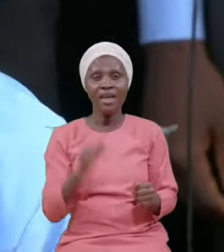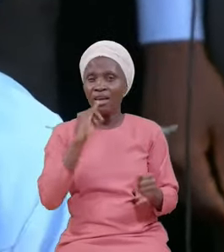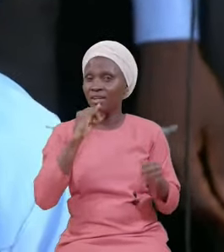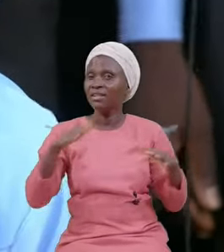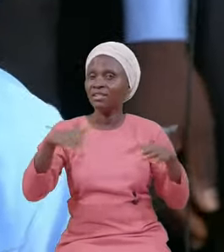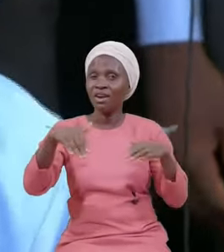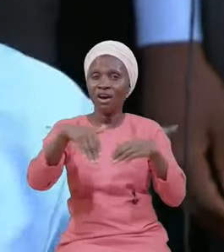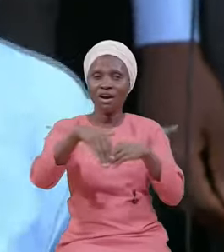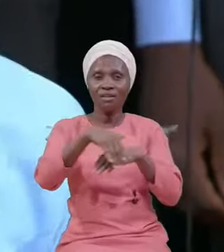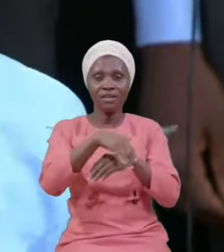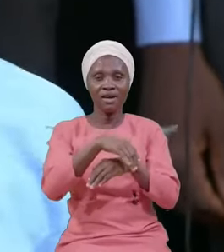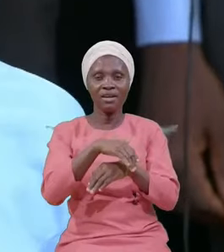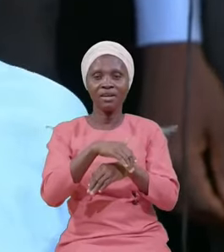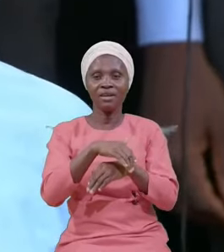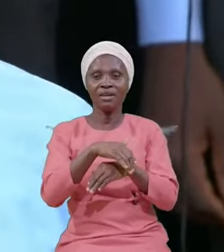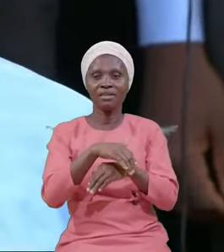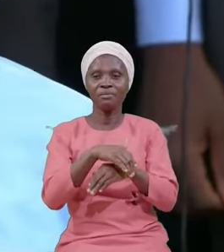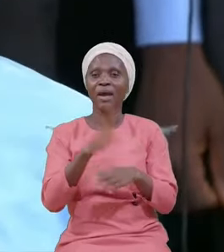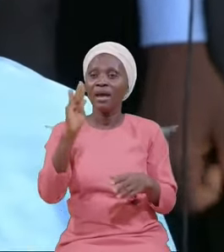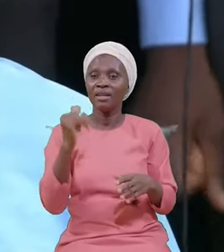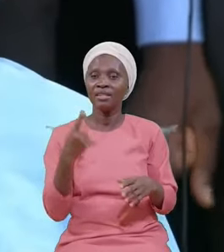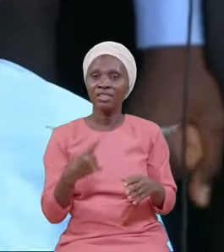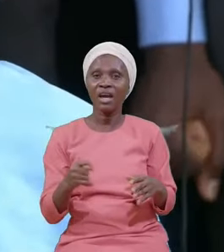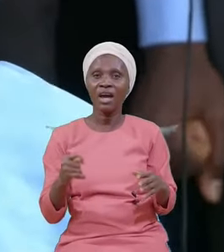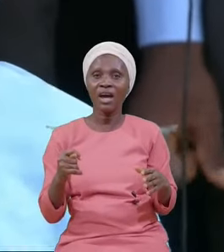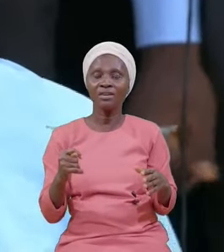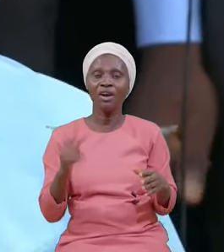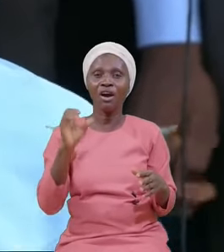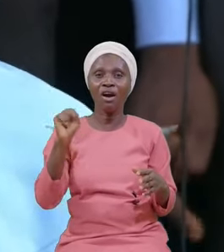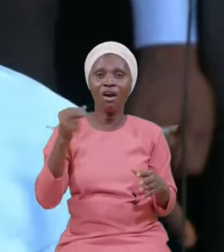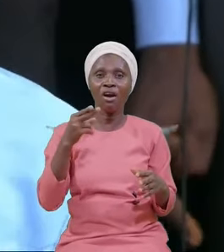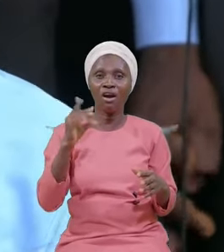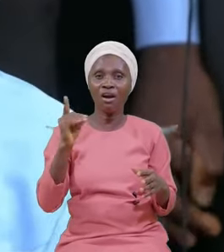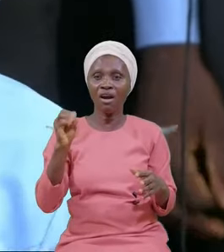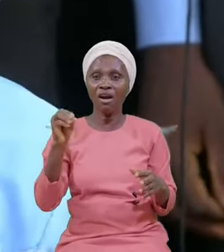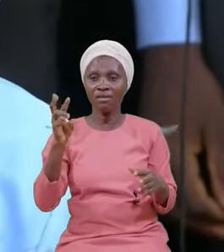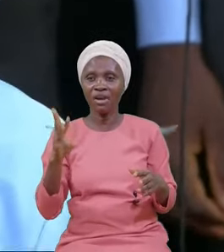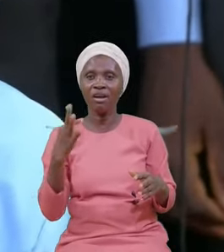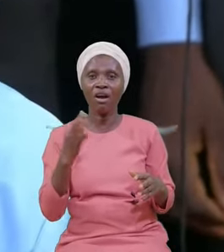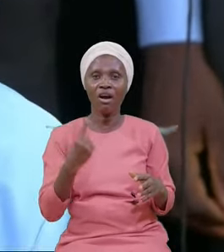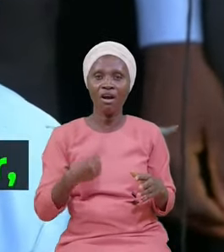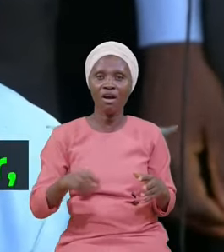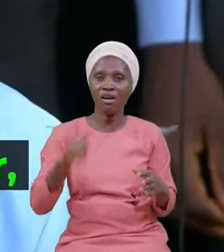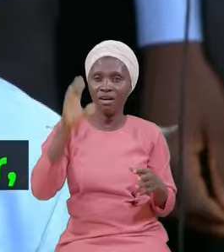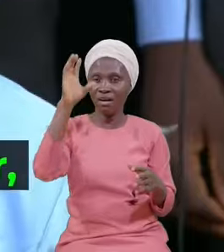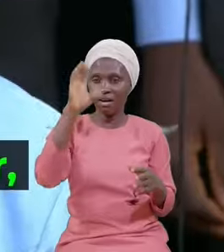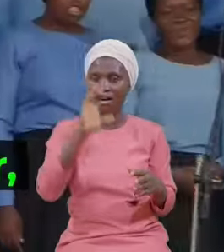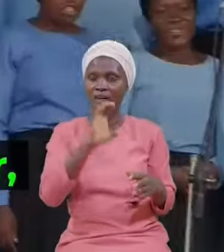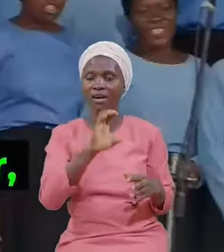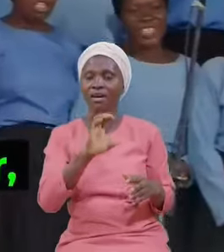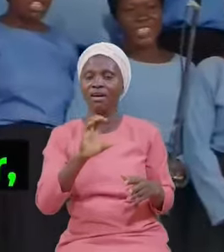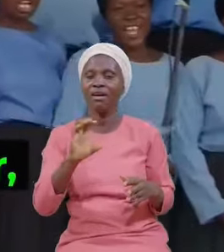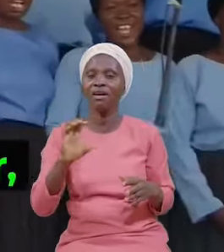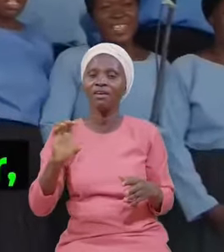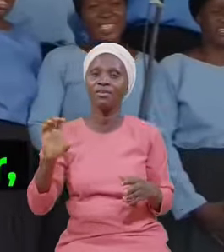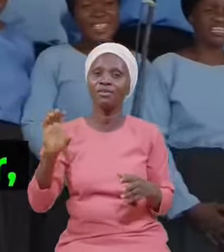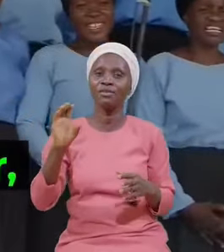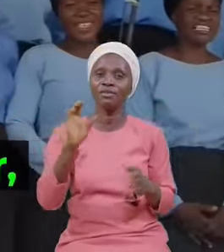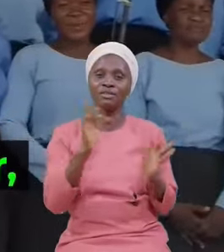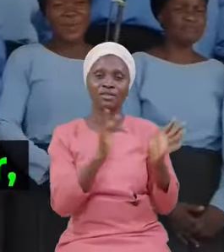is covered by the shadow of the Cross